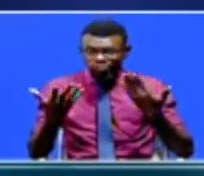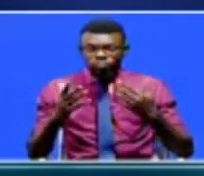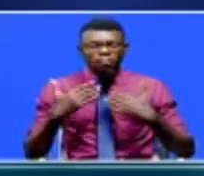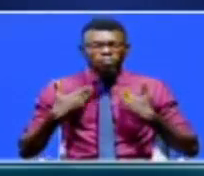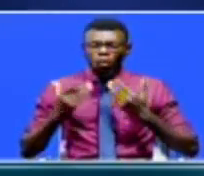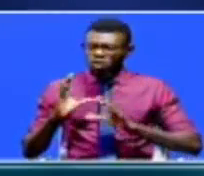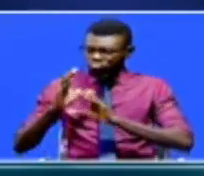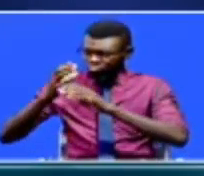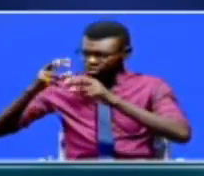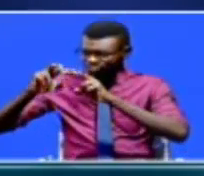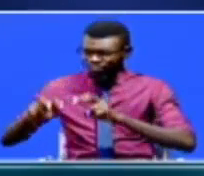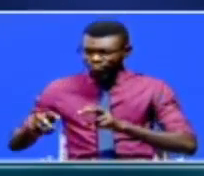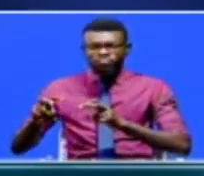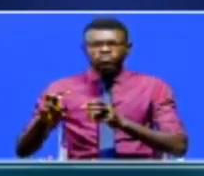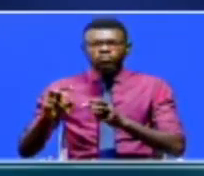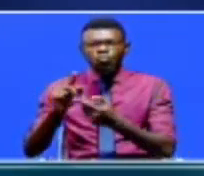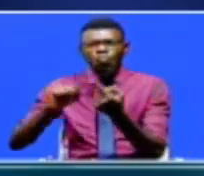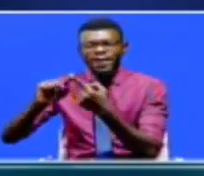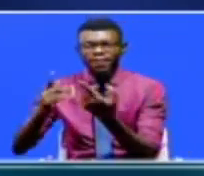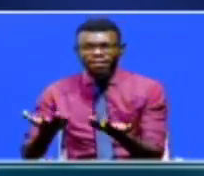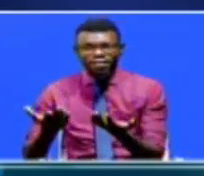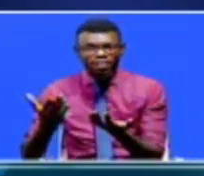tested? How often will we see this happening?